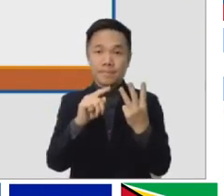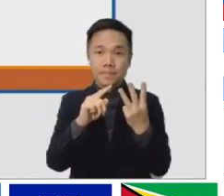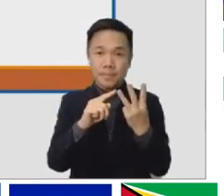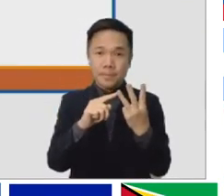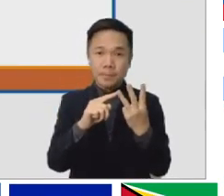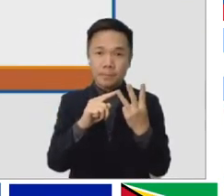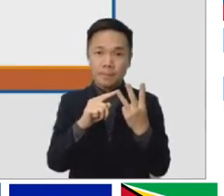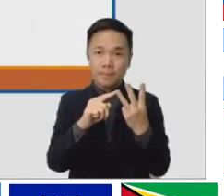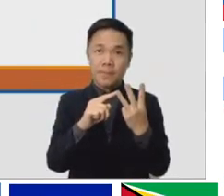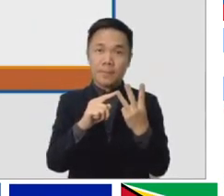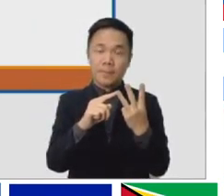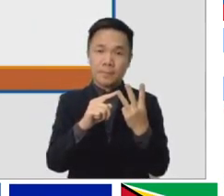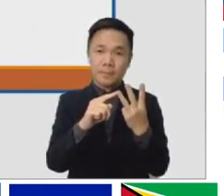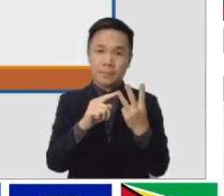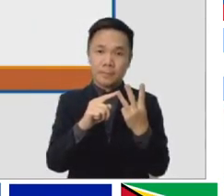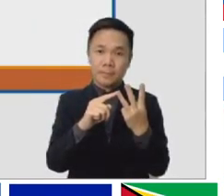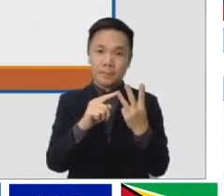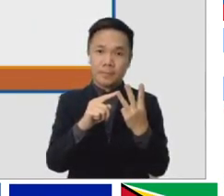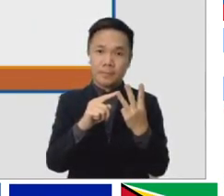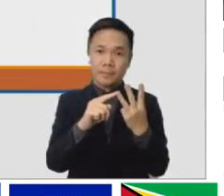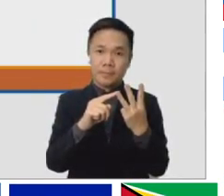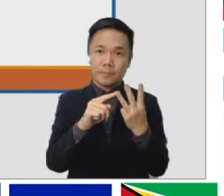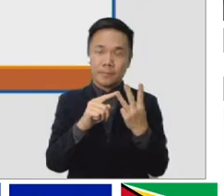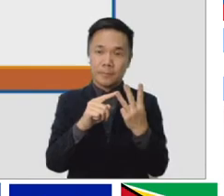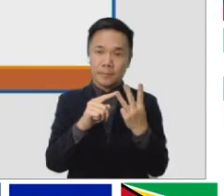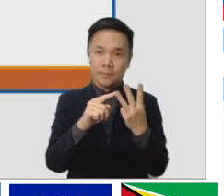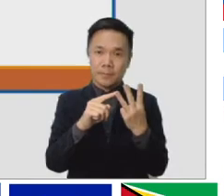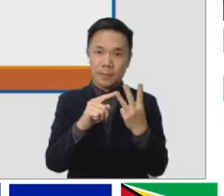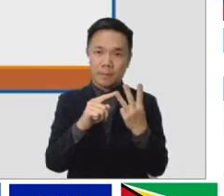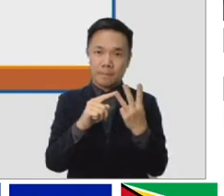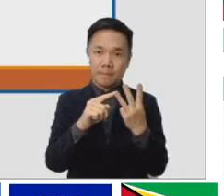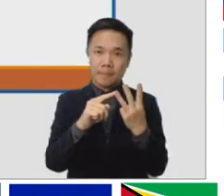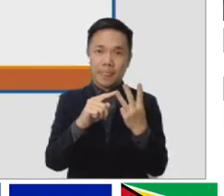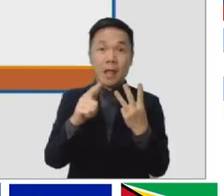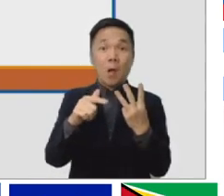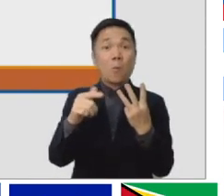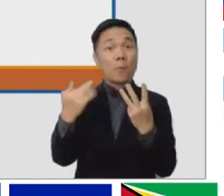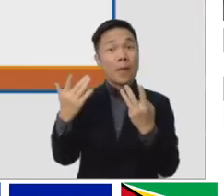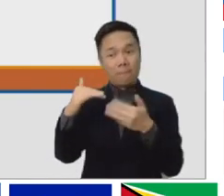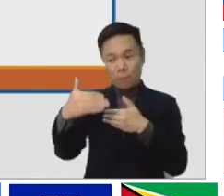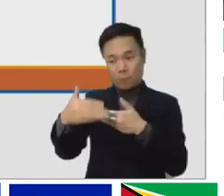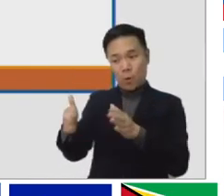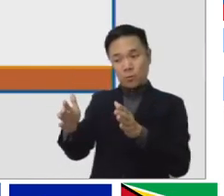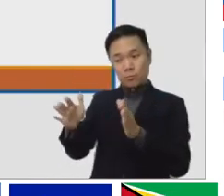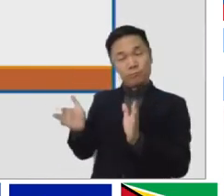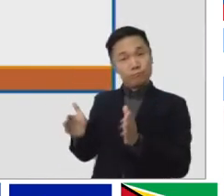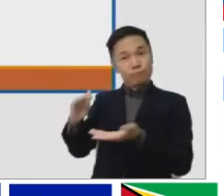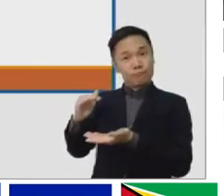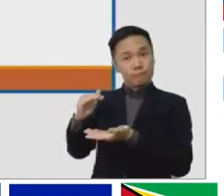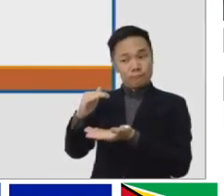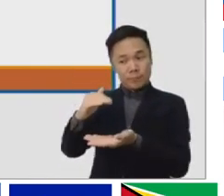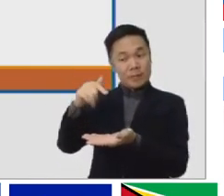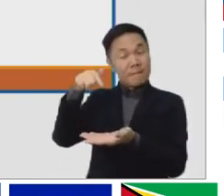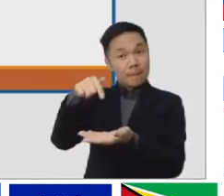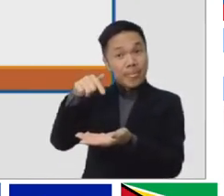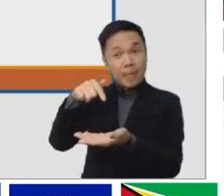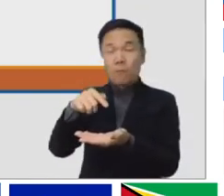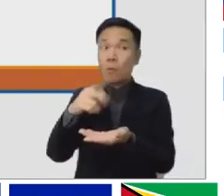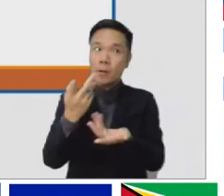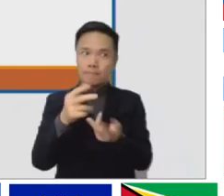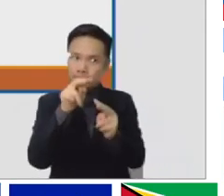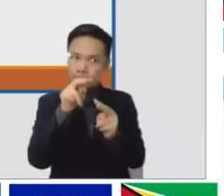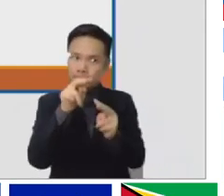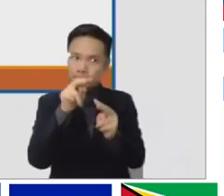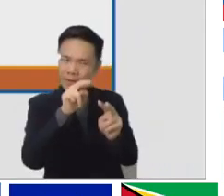PAHO on, and this is EWARS in a Box, a system of allowing tracking of disease